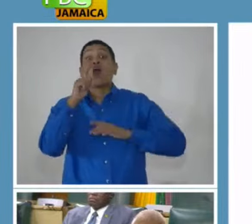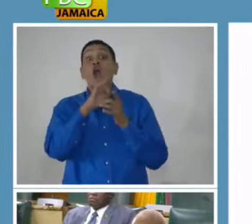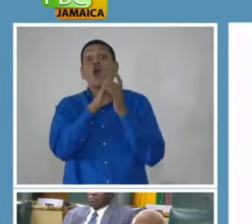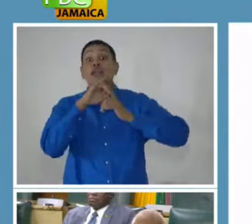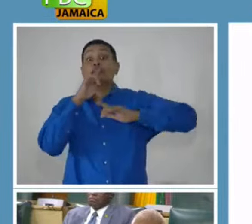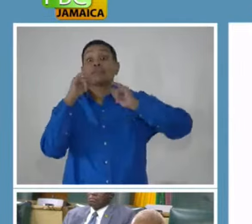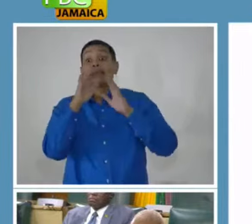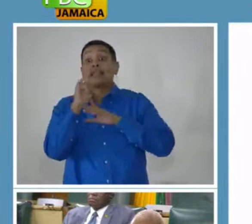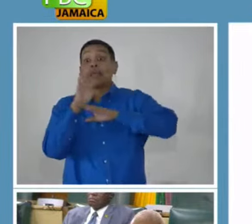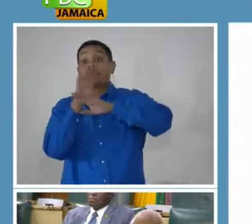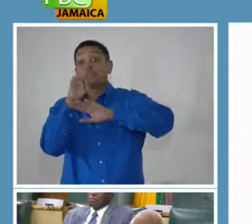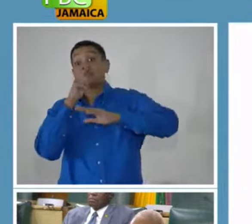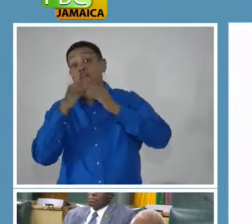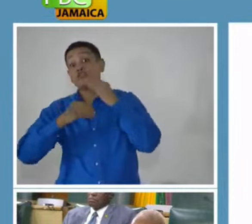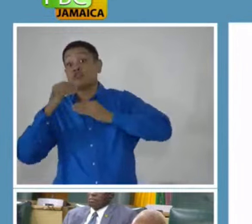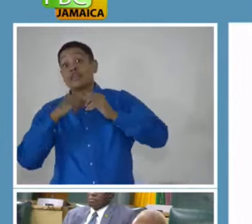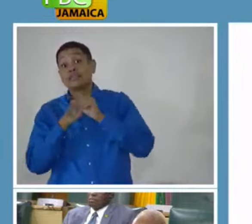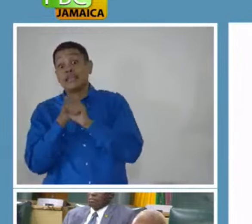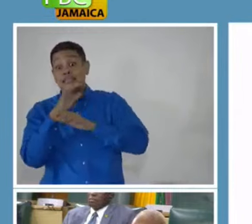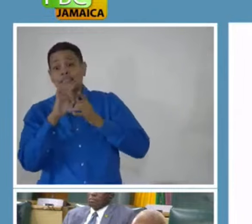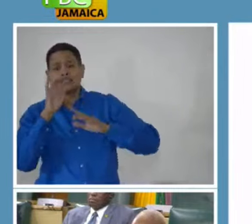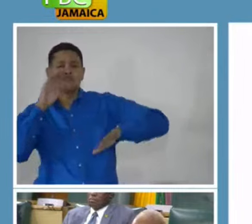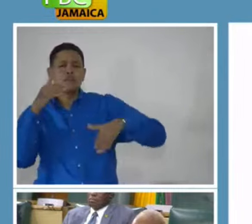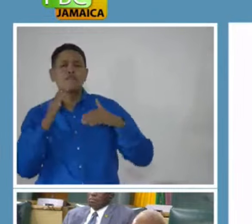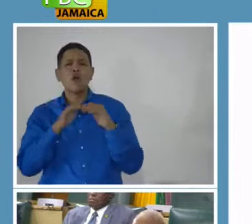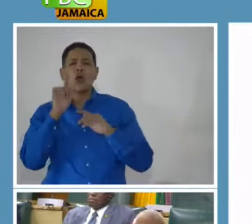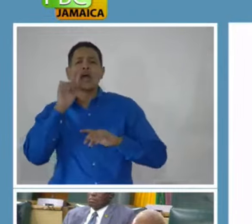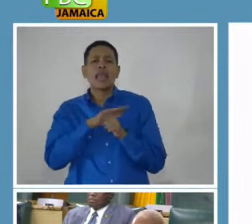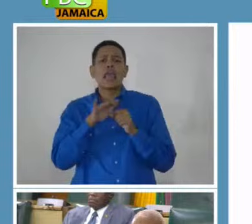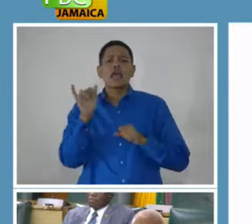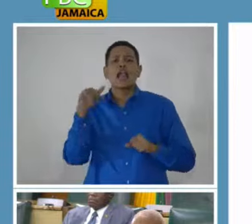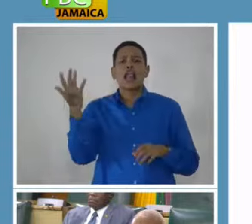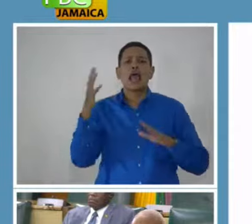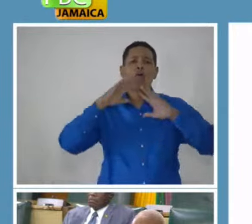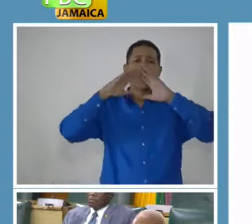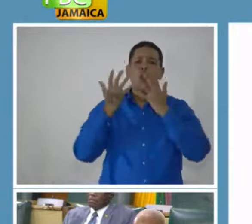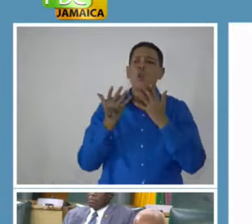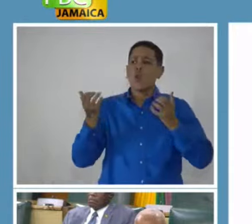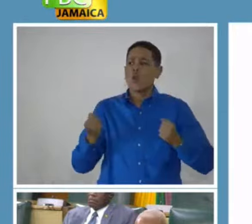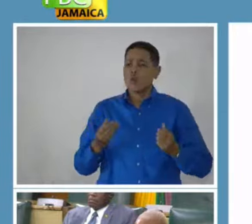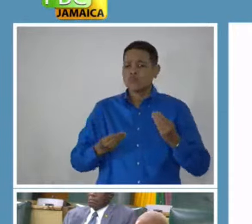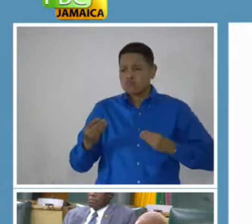and trade statistics, focuses on areas like globalization,